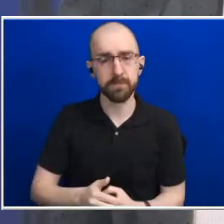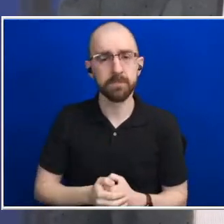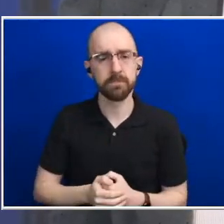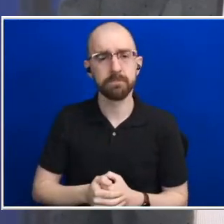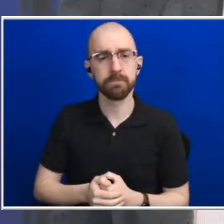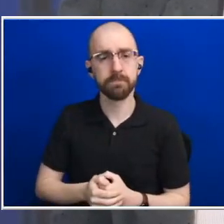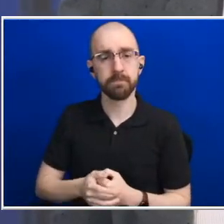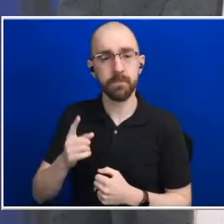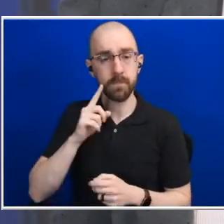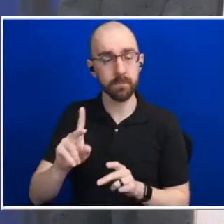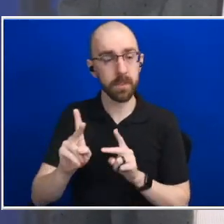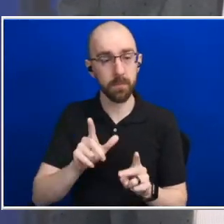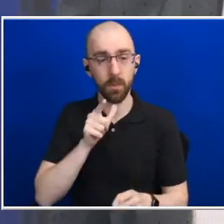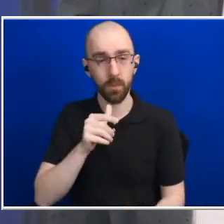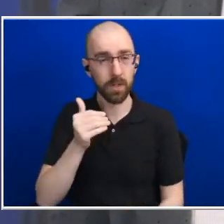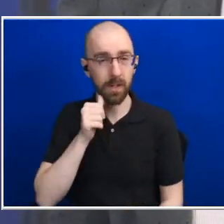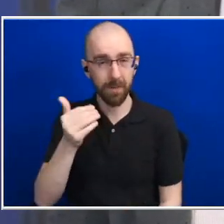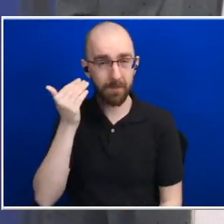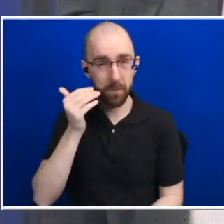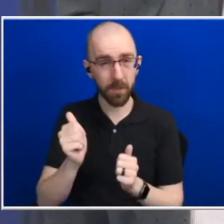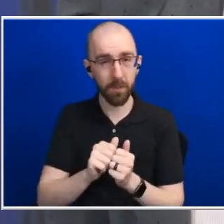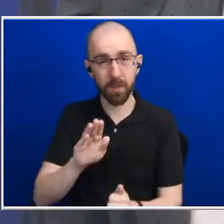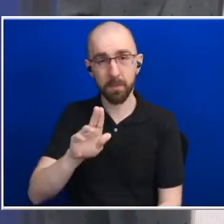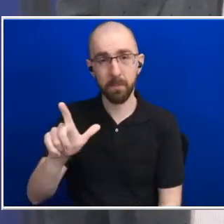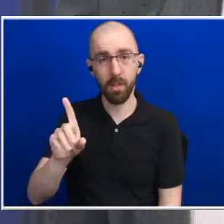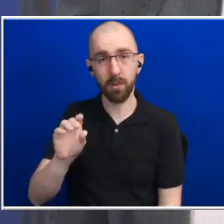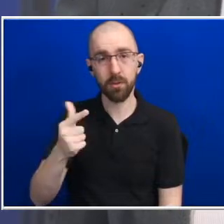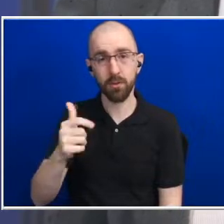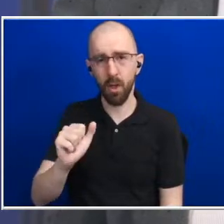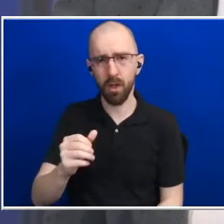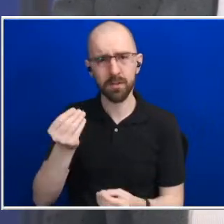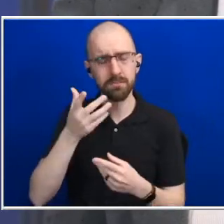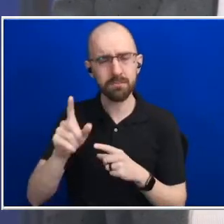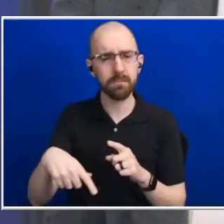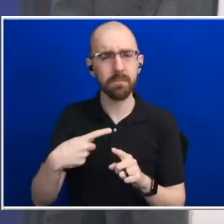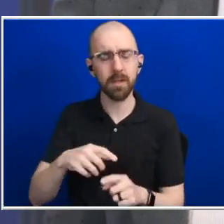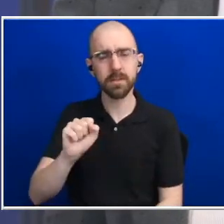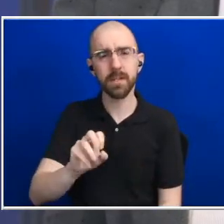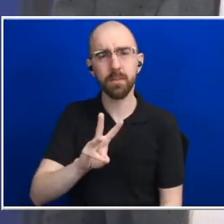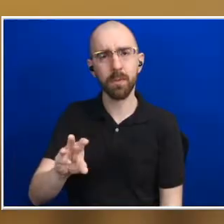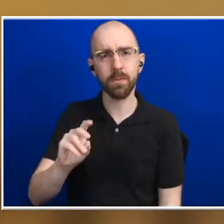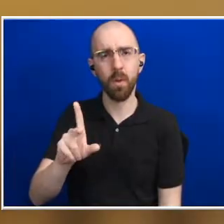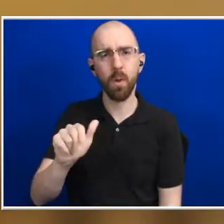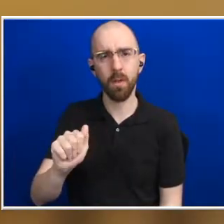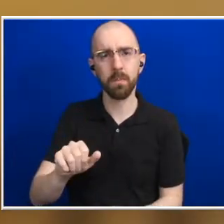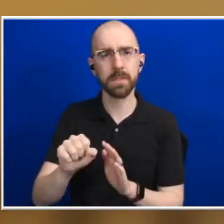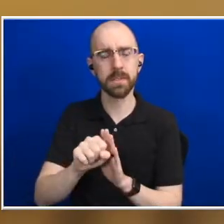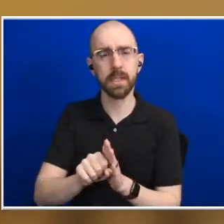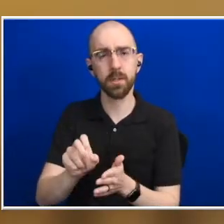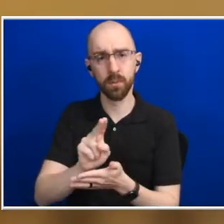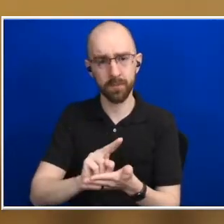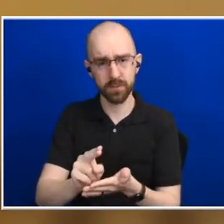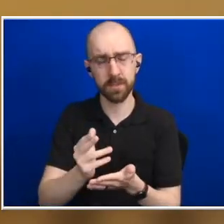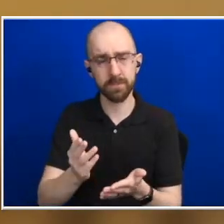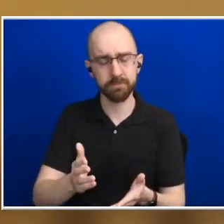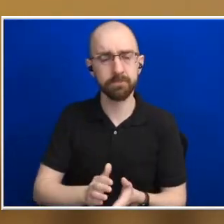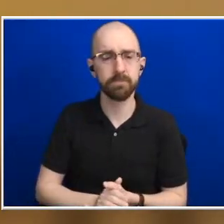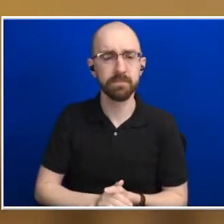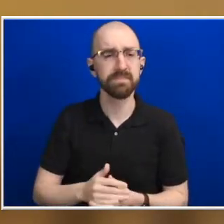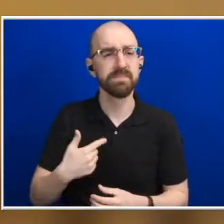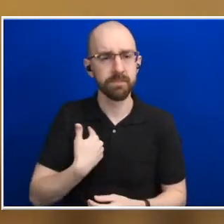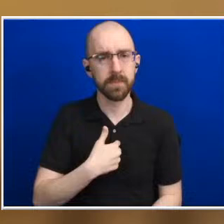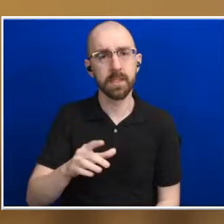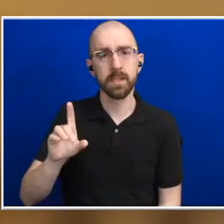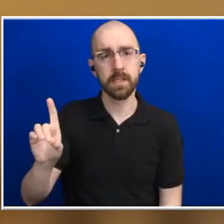aren't familiar with the Bulldogs, tell us a little bit about Southwestern Oklahoma State University. Yeah, we're a Division II